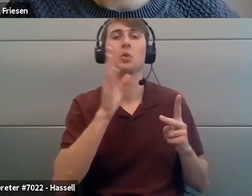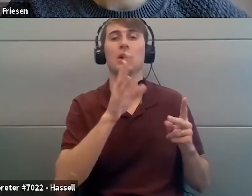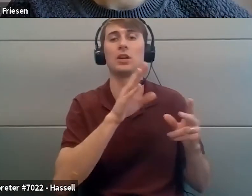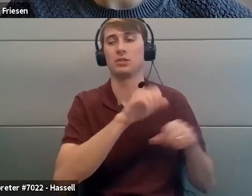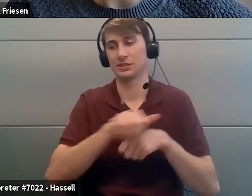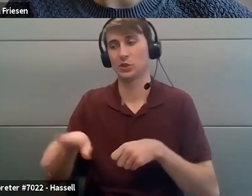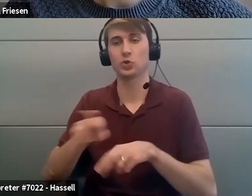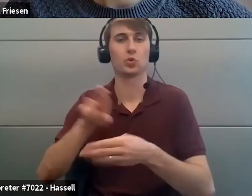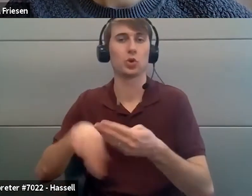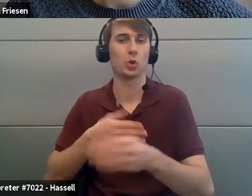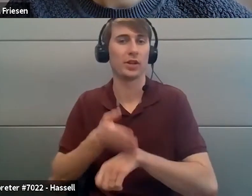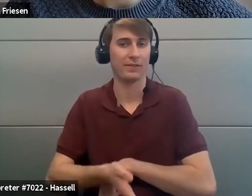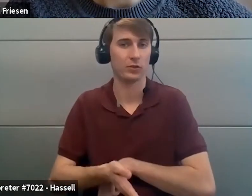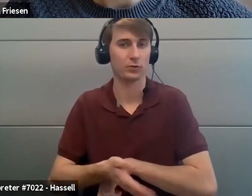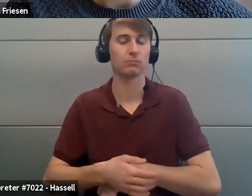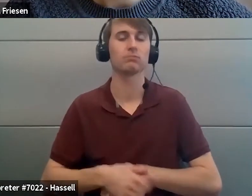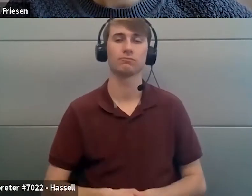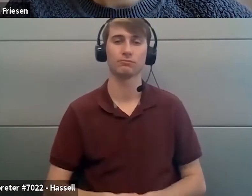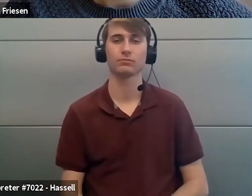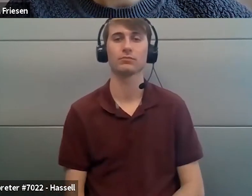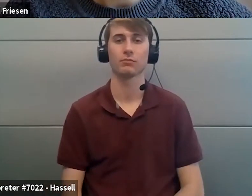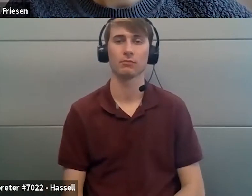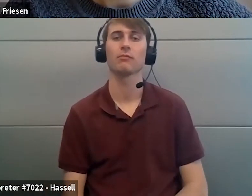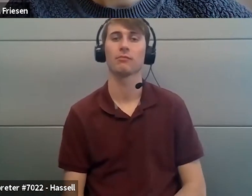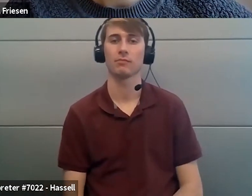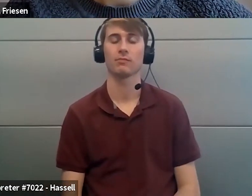much gives the